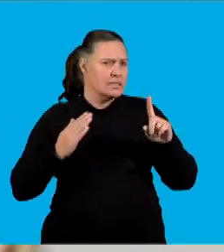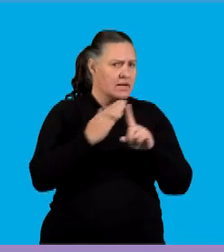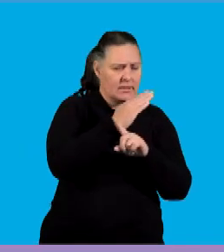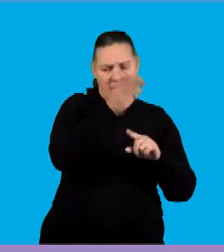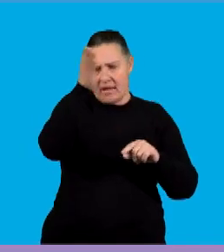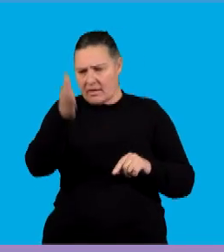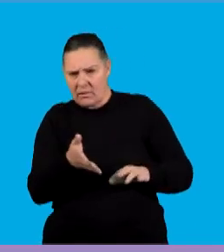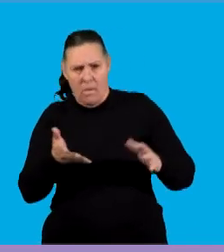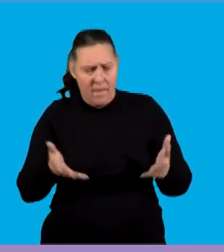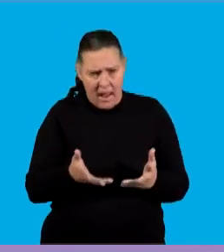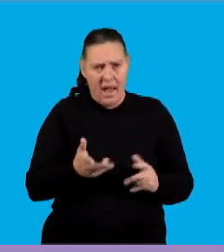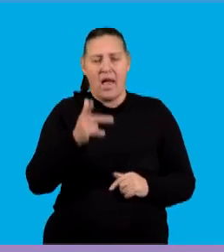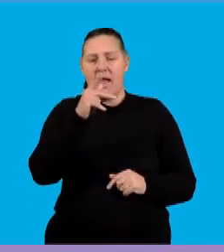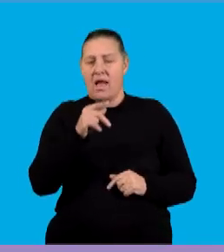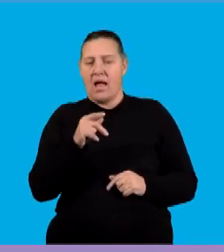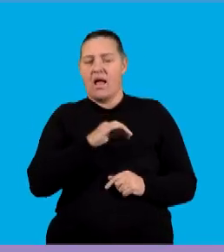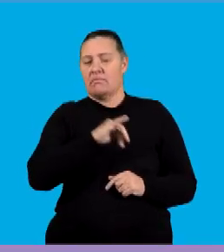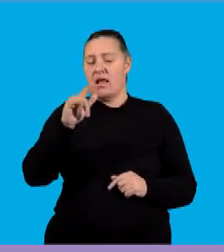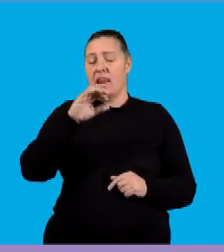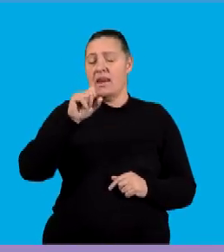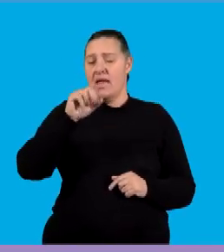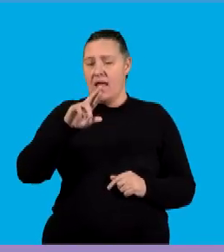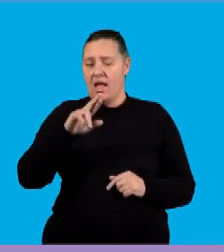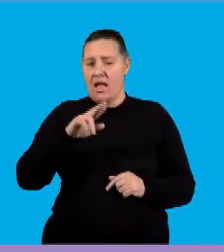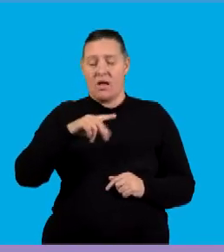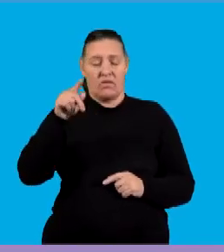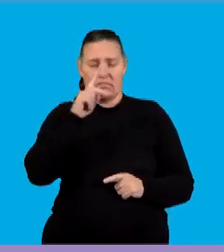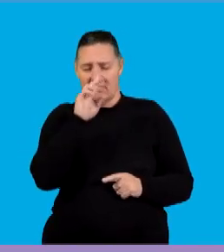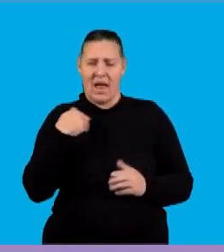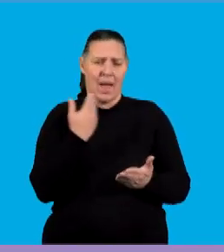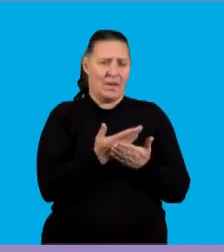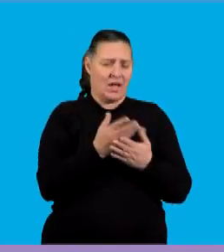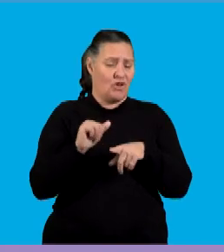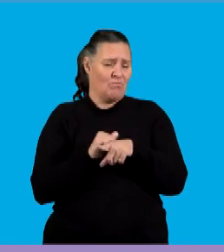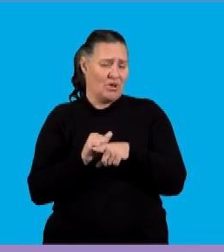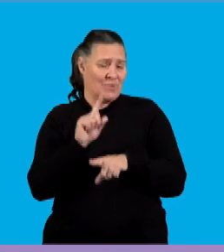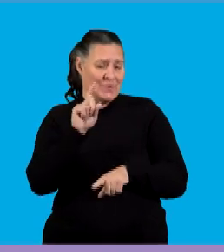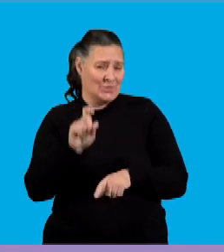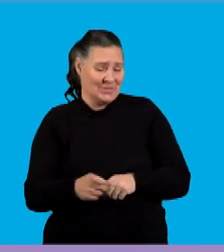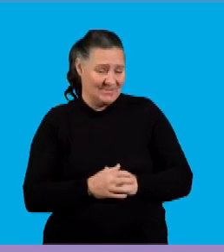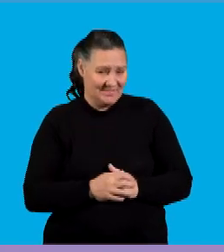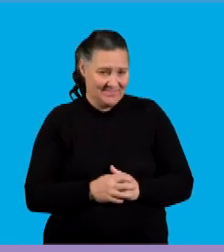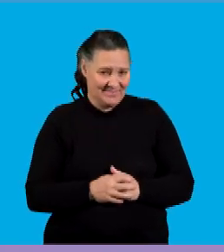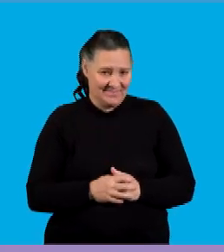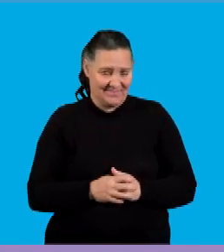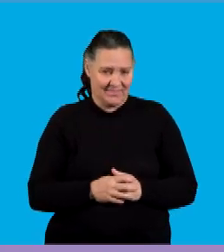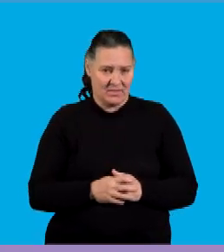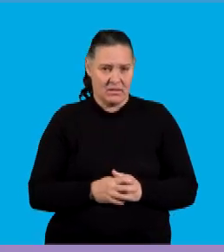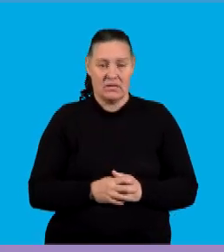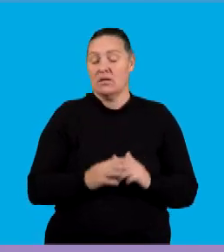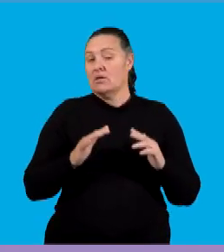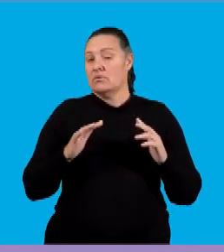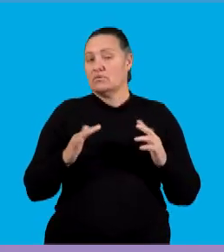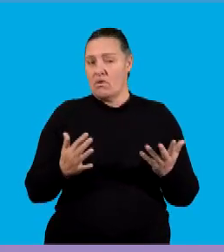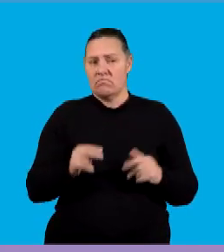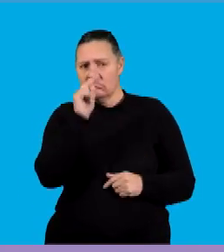So when we are looking at the first question here, we are going to be determining what the y-intercept of the following linear